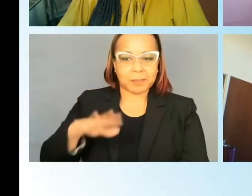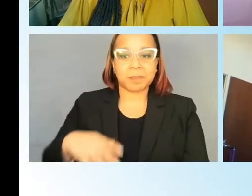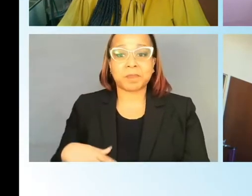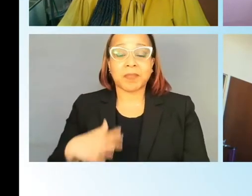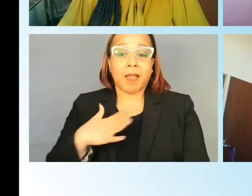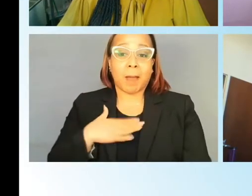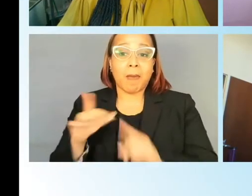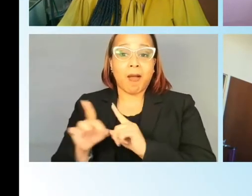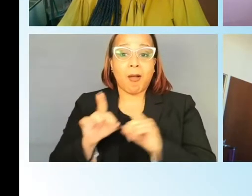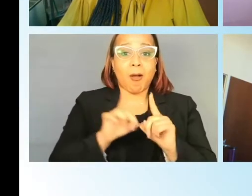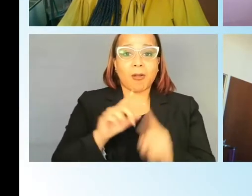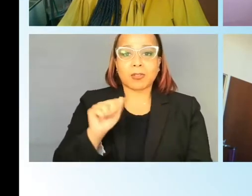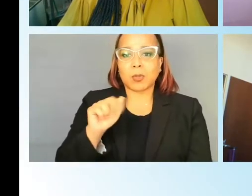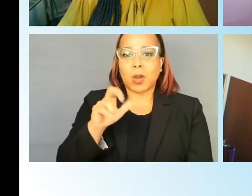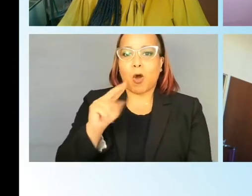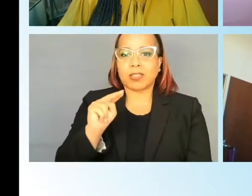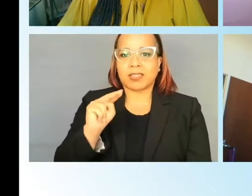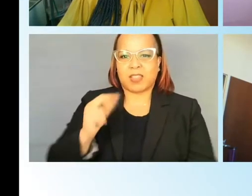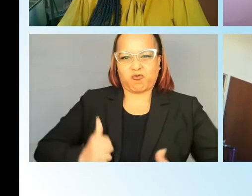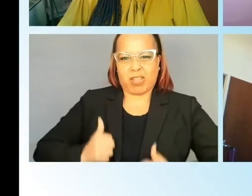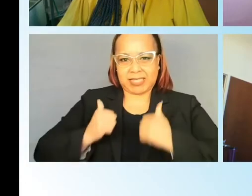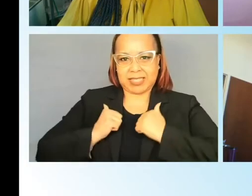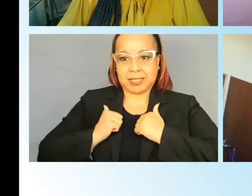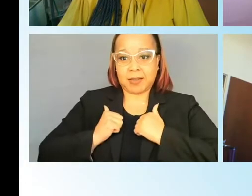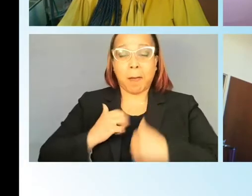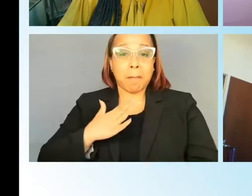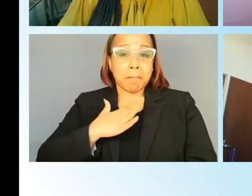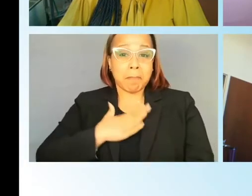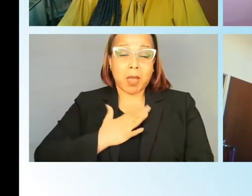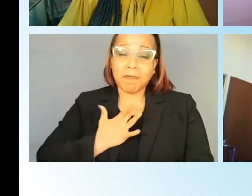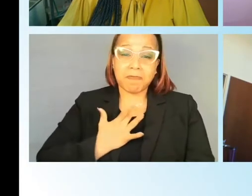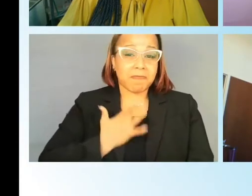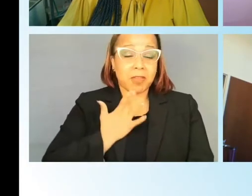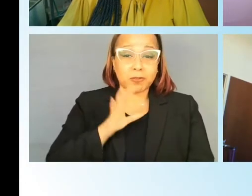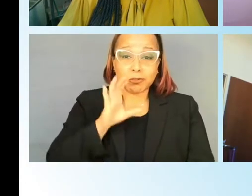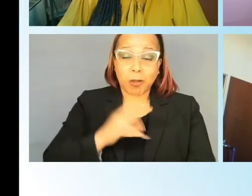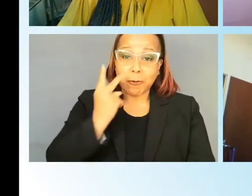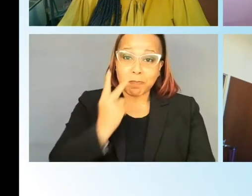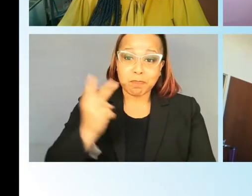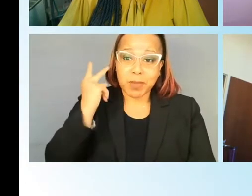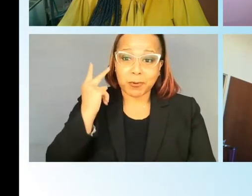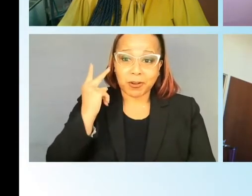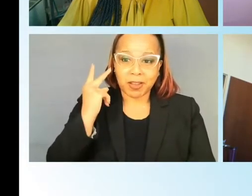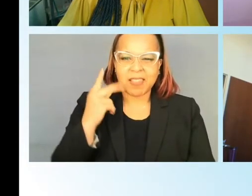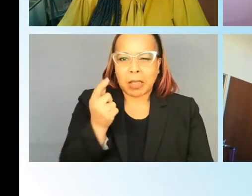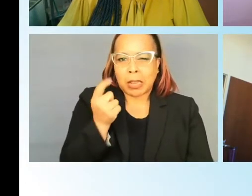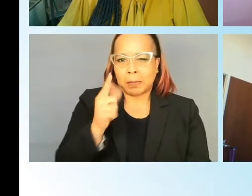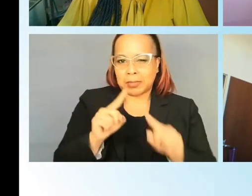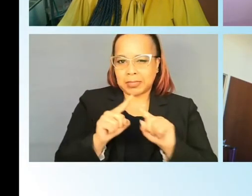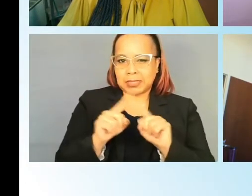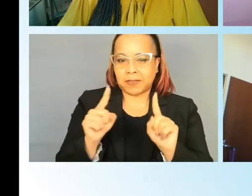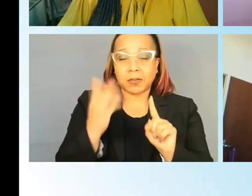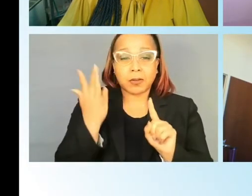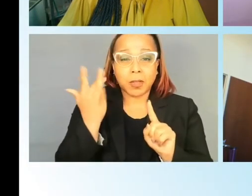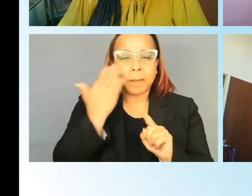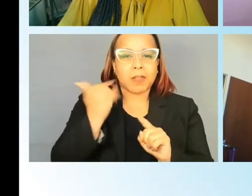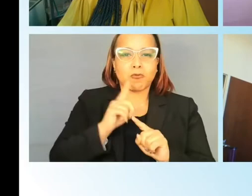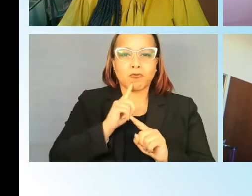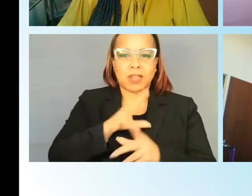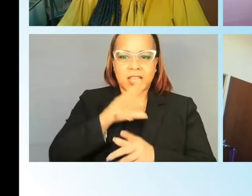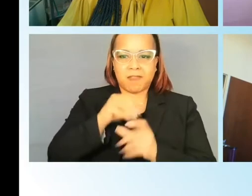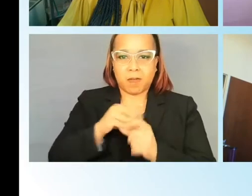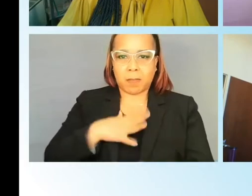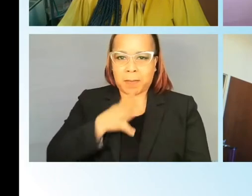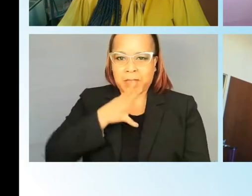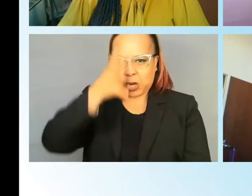an Austin resident. My favorite Chicago memory is a little bit different because it really involves my parents